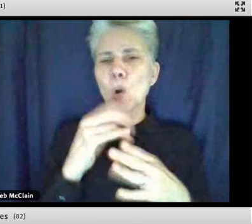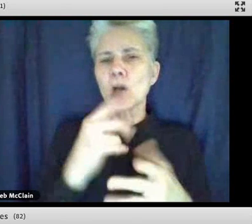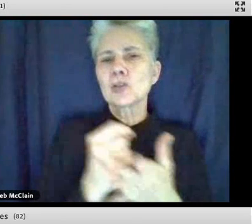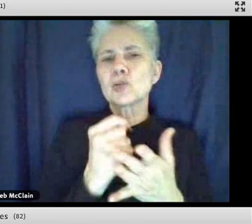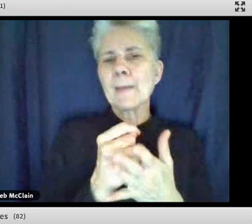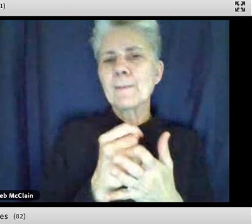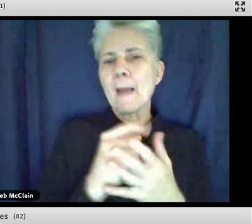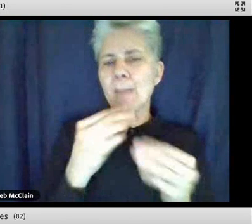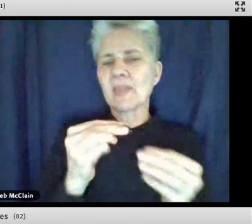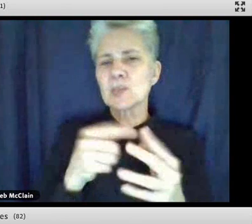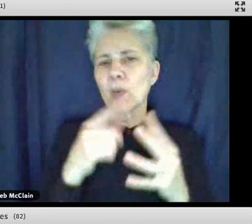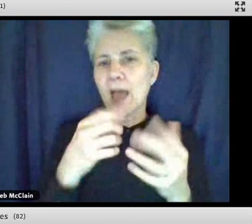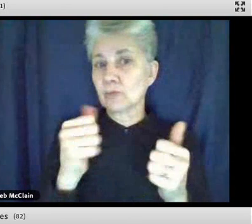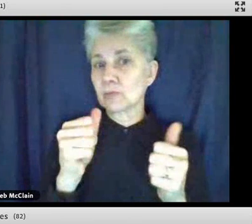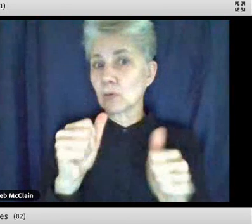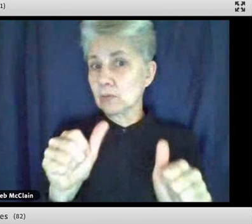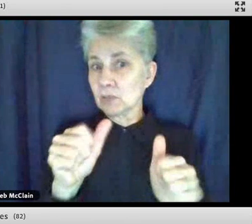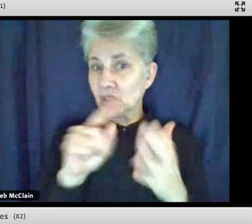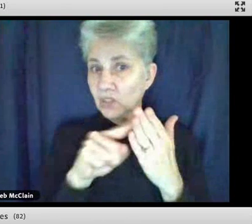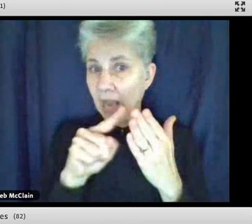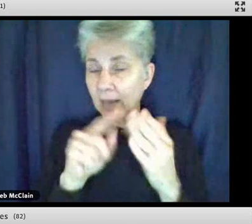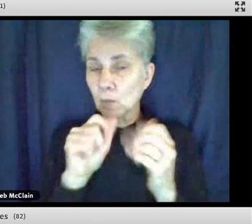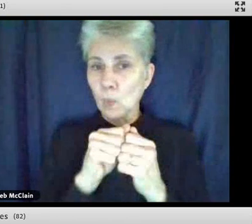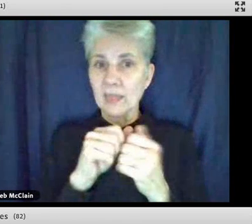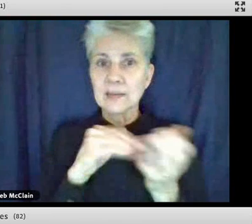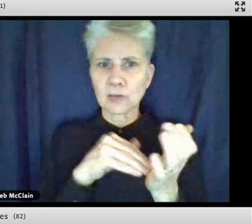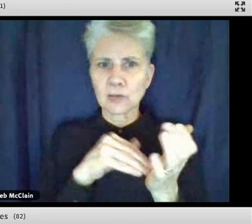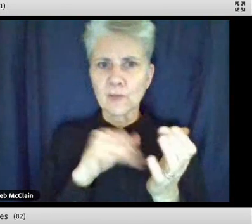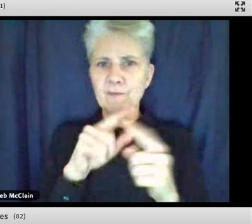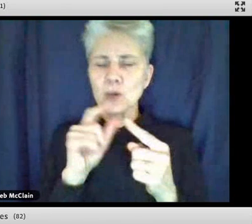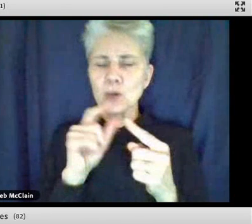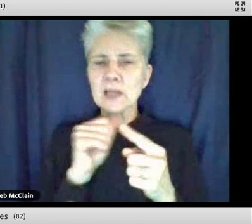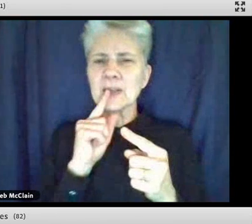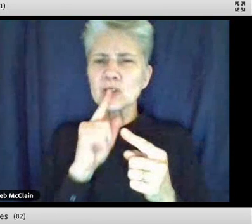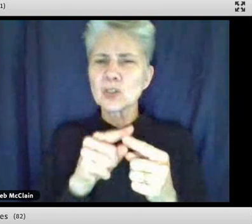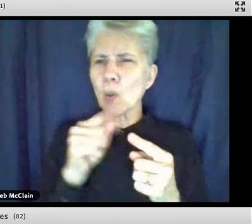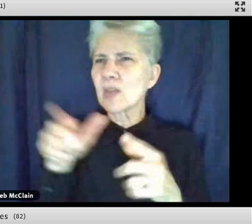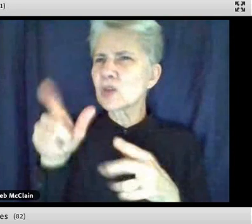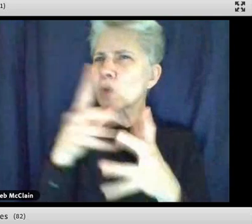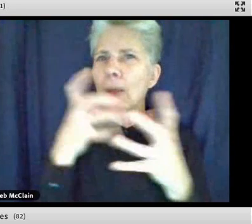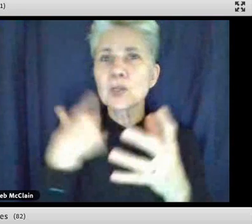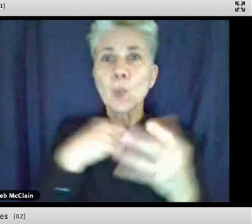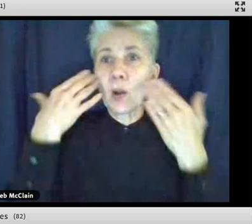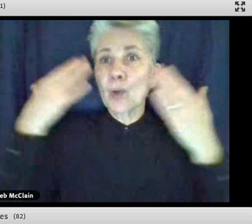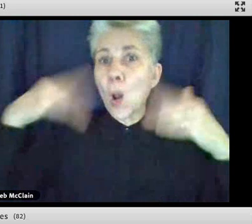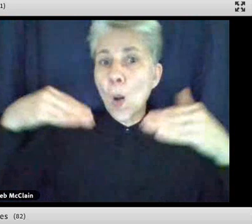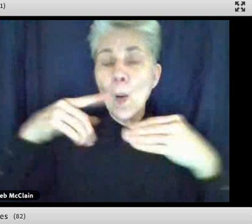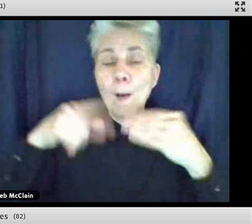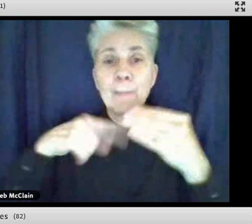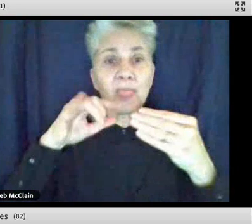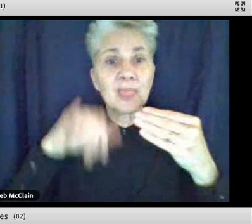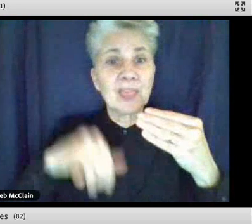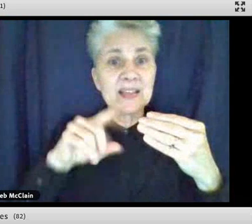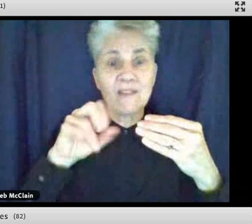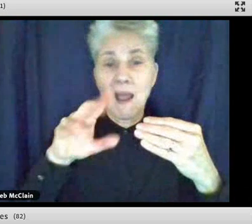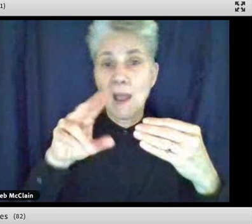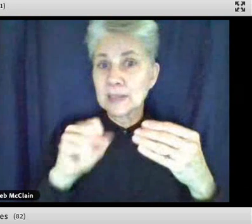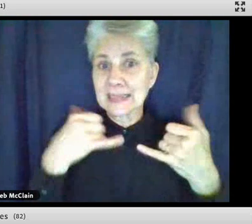don't try them, I would say. And look for what's still unknown. There's still so much we don't know about this virus,